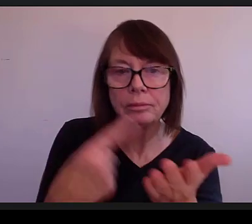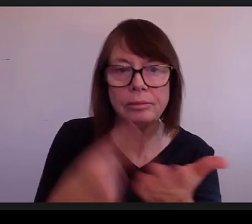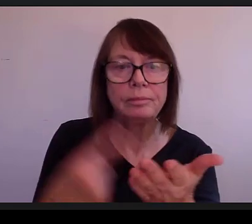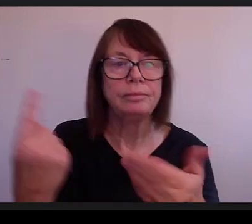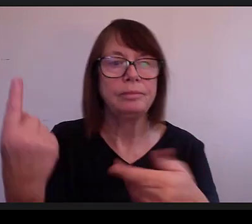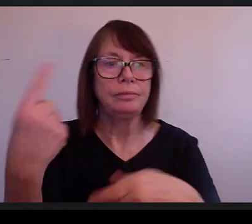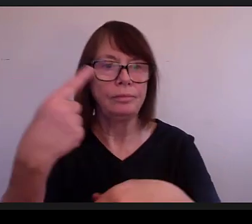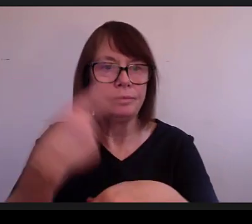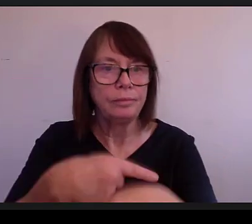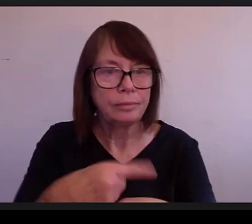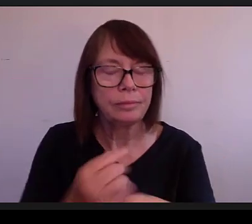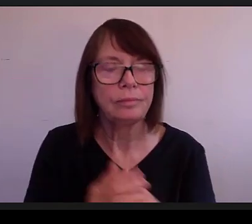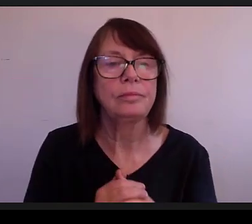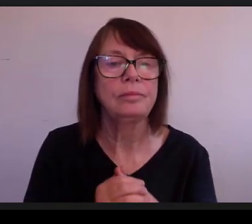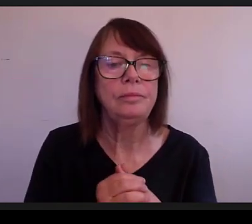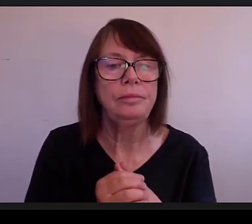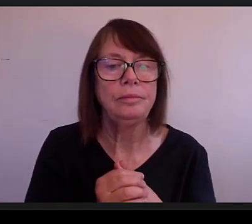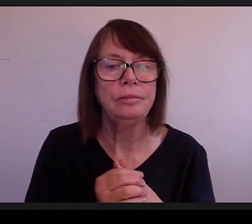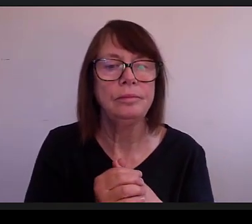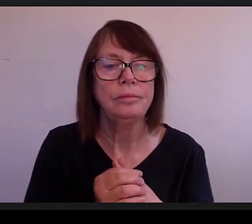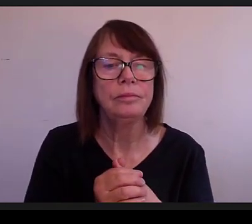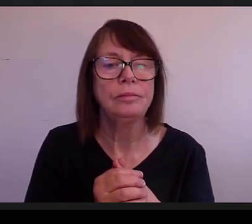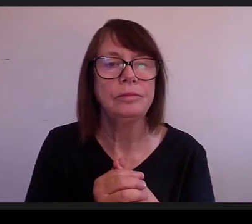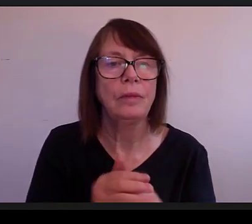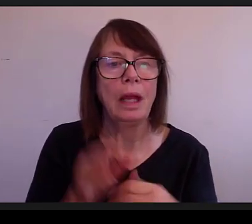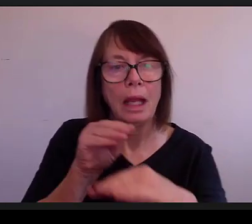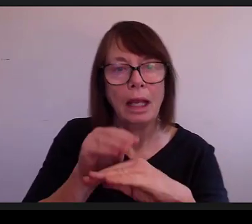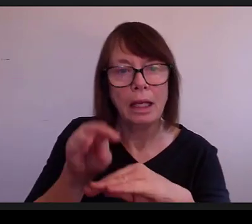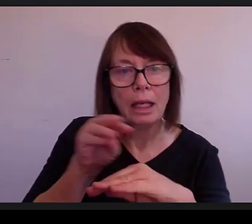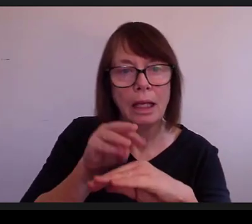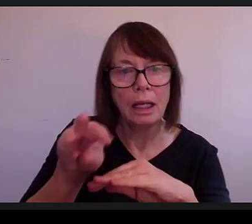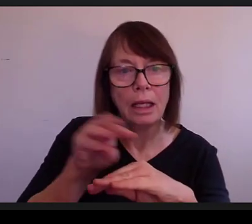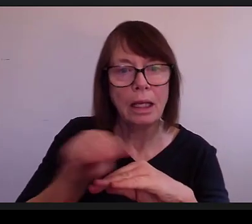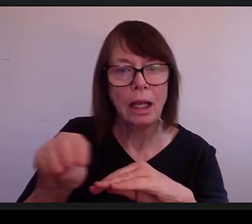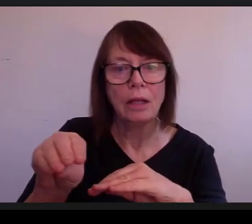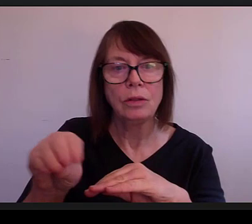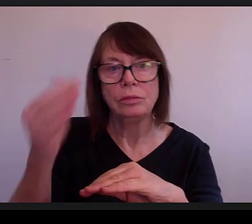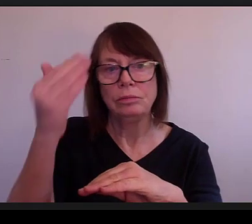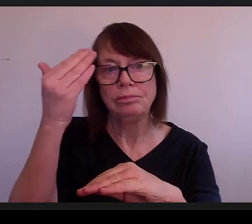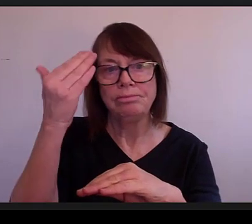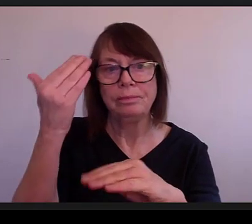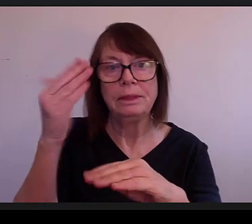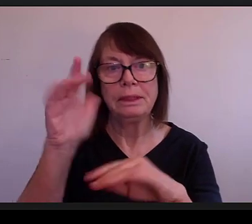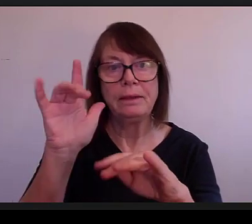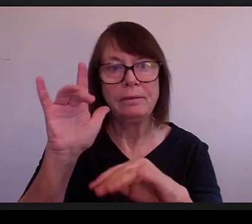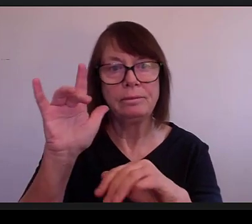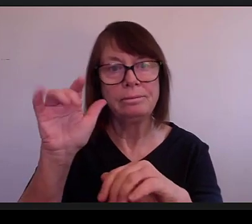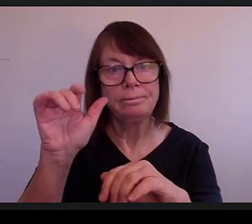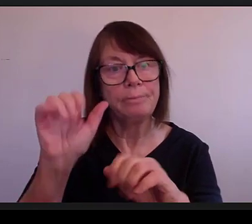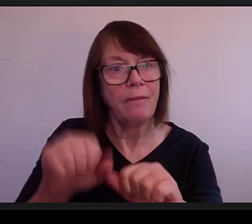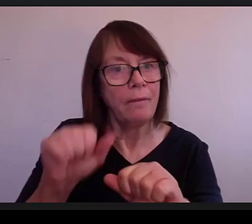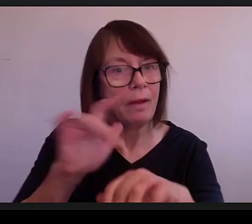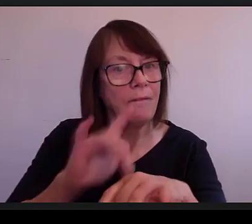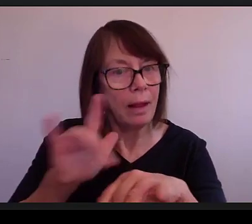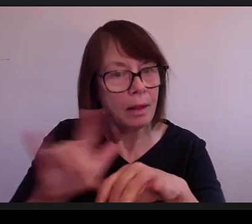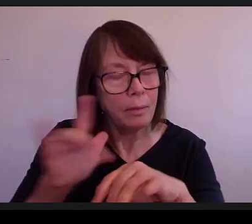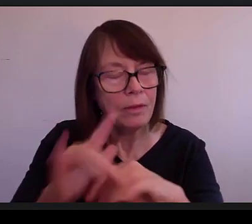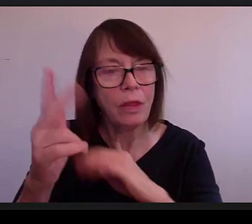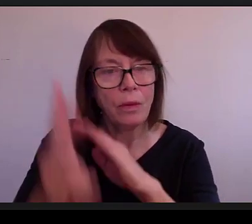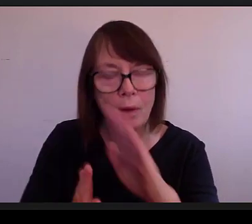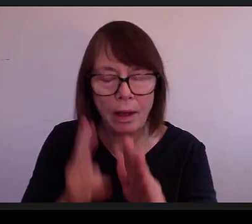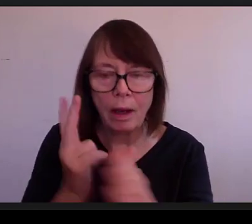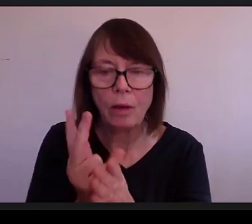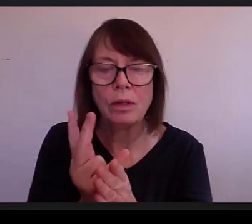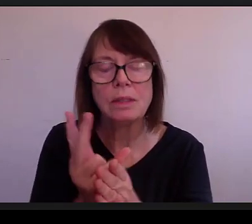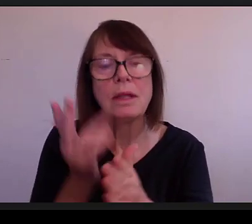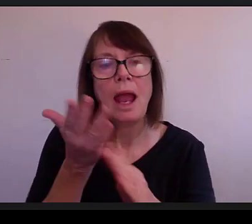our well-being. A counselor is available during the session and for 3 hours after this session at this